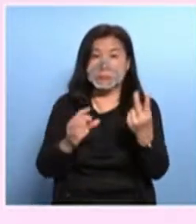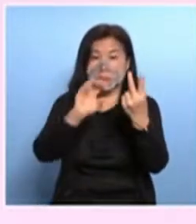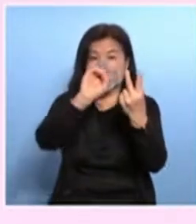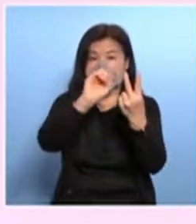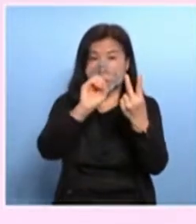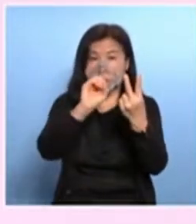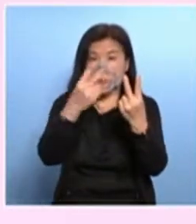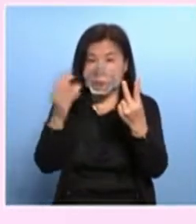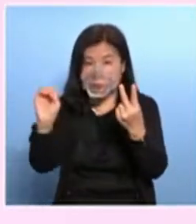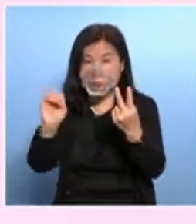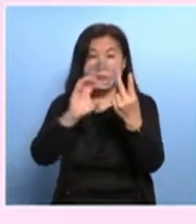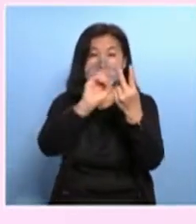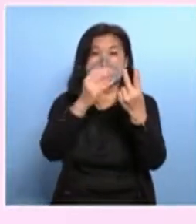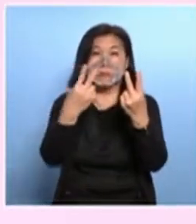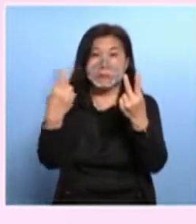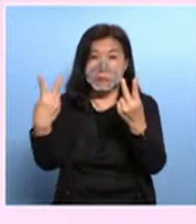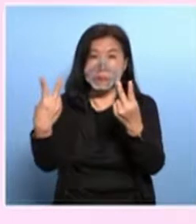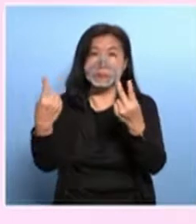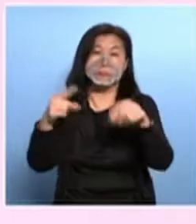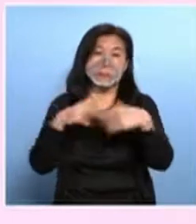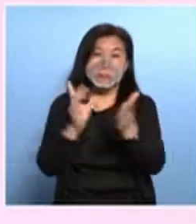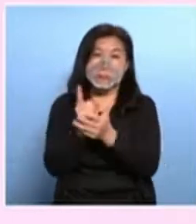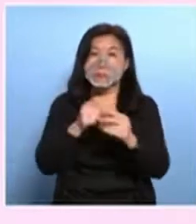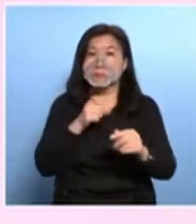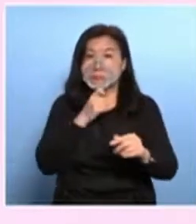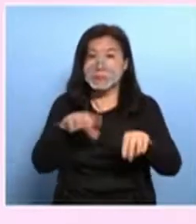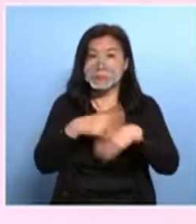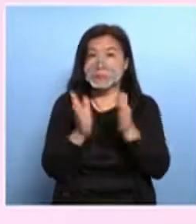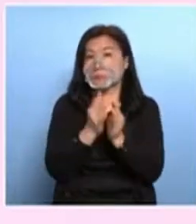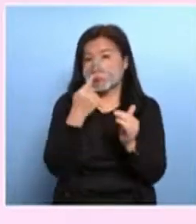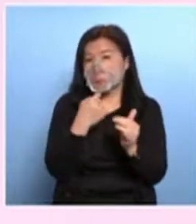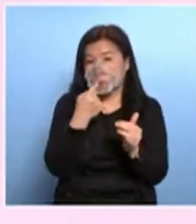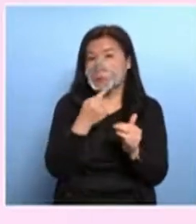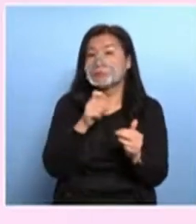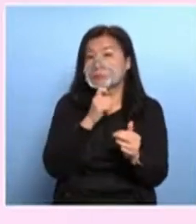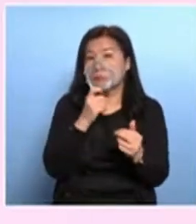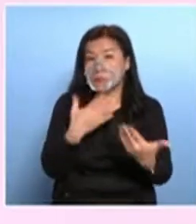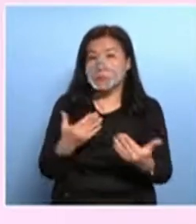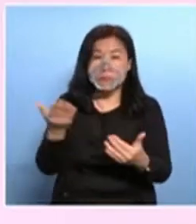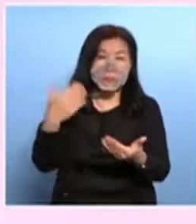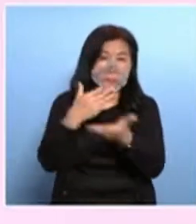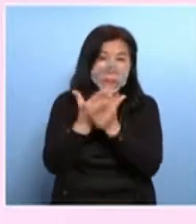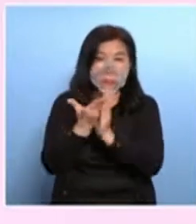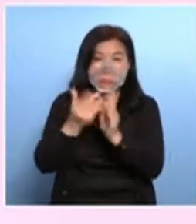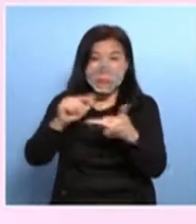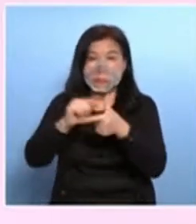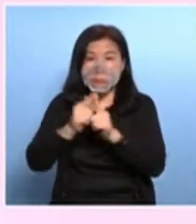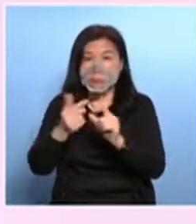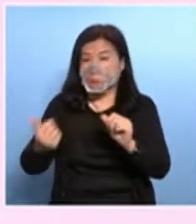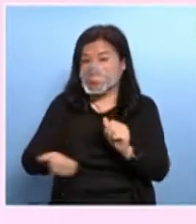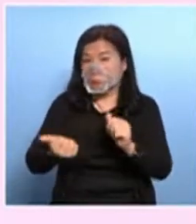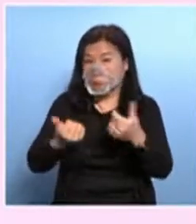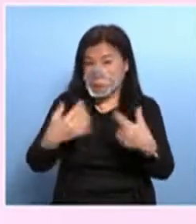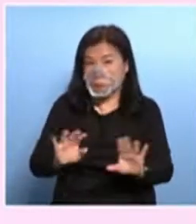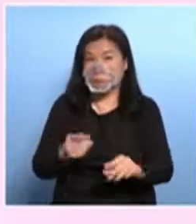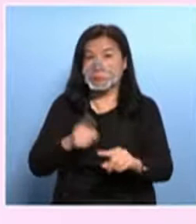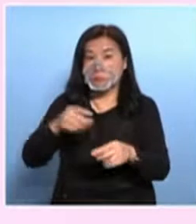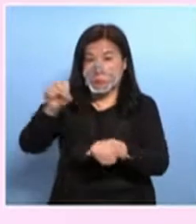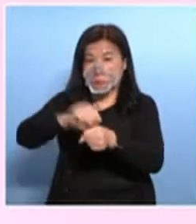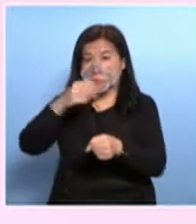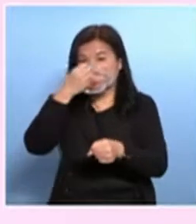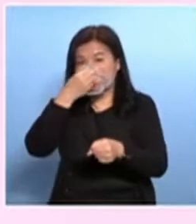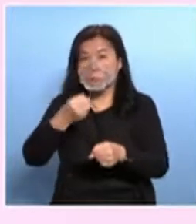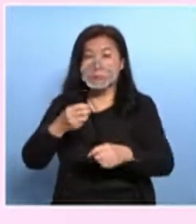2019 to 2020 to 21 as a result, the positive impacts of the above initiatives, along with our solid